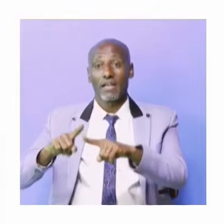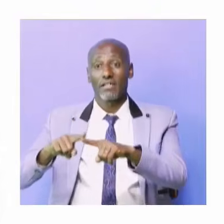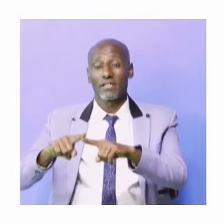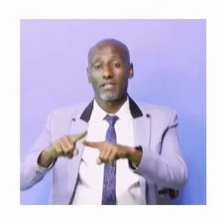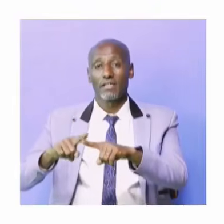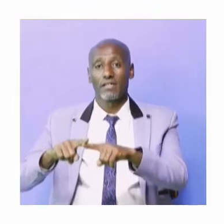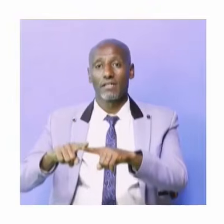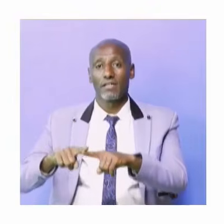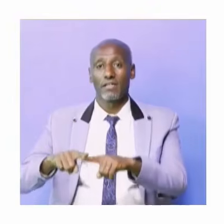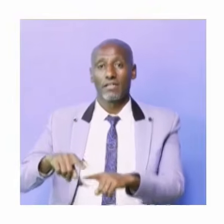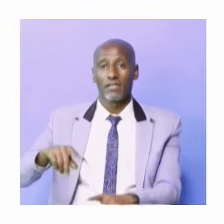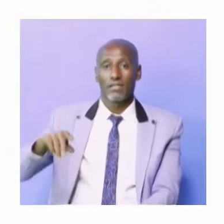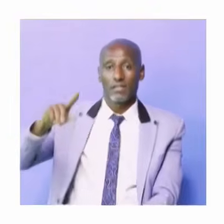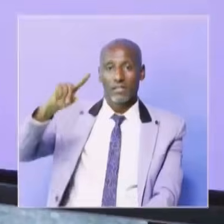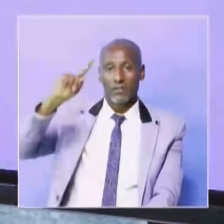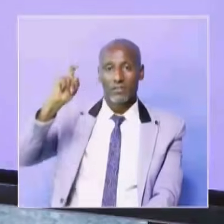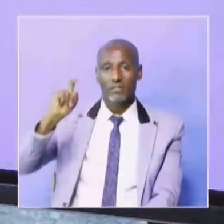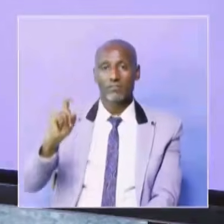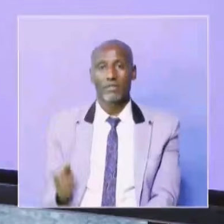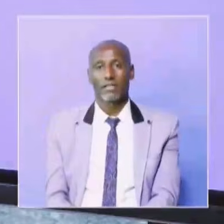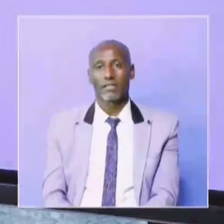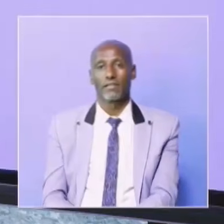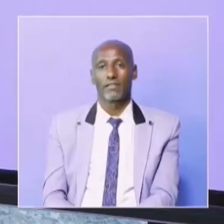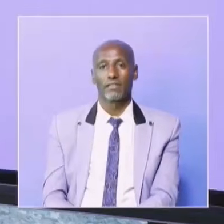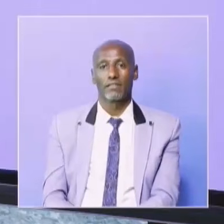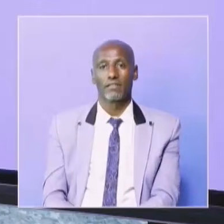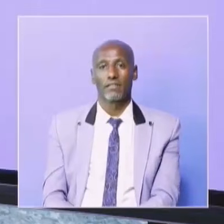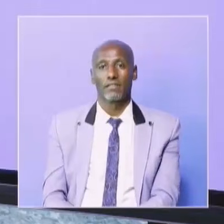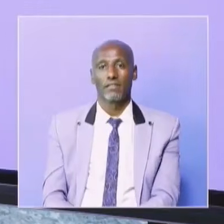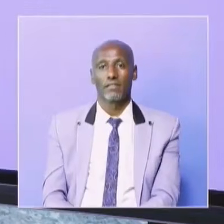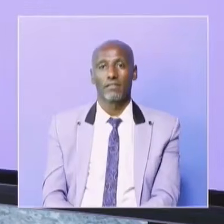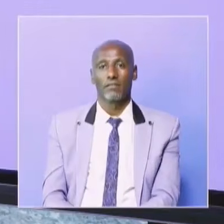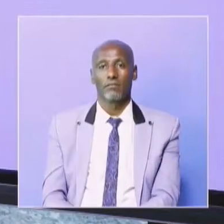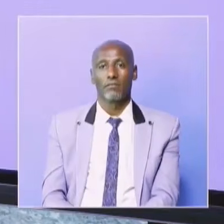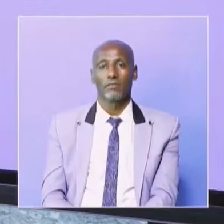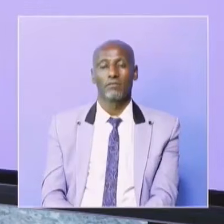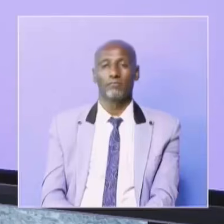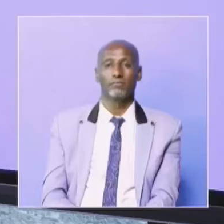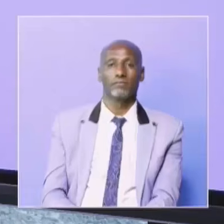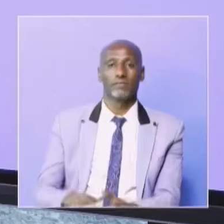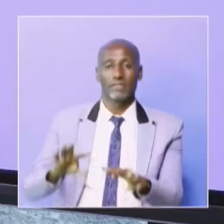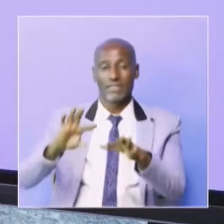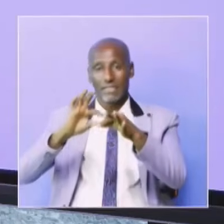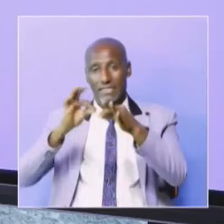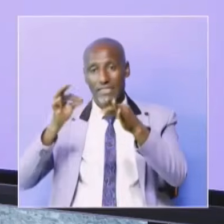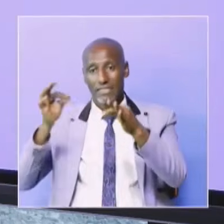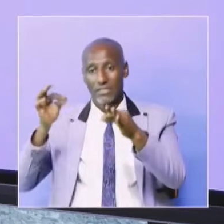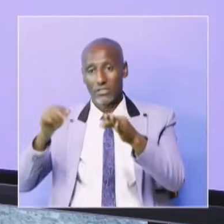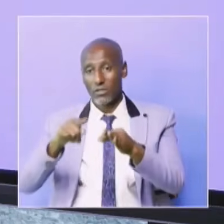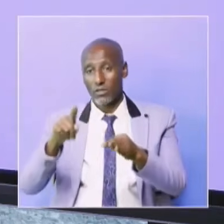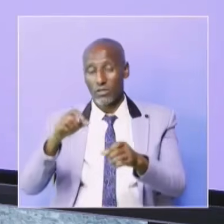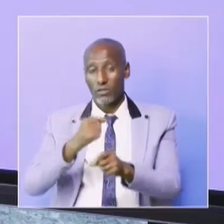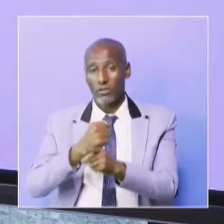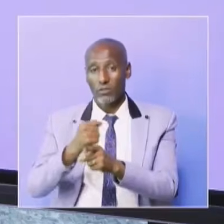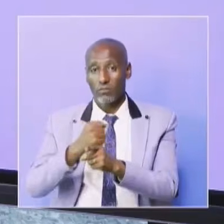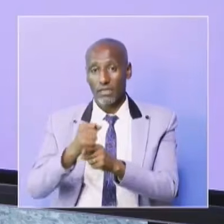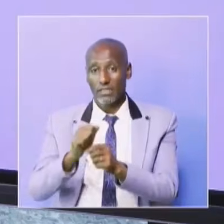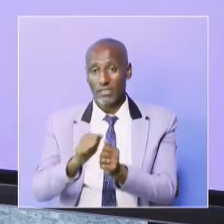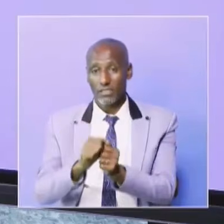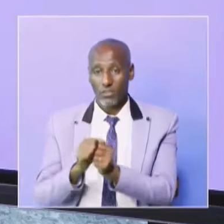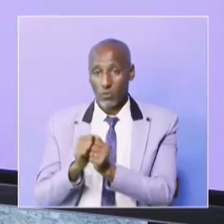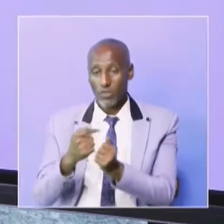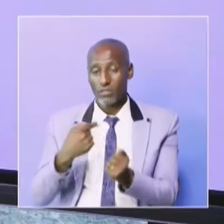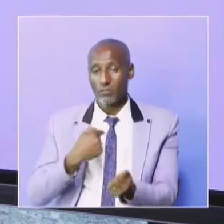At the end, here is a question mark. So, these are the sentences that I want you to practice here with me. Ayantu